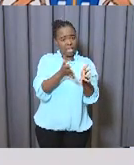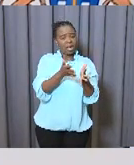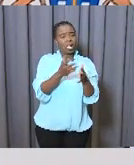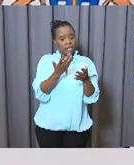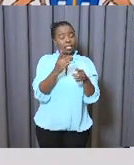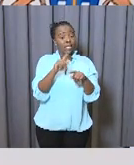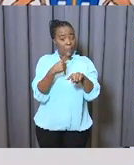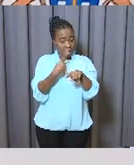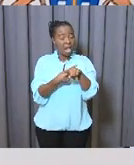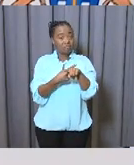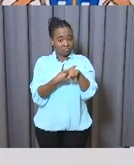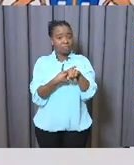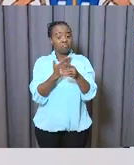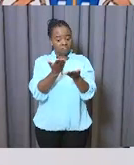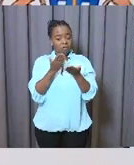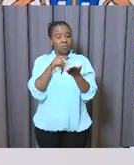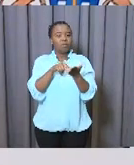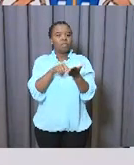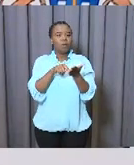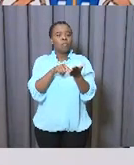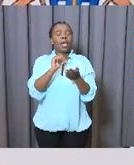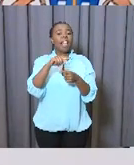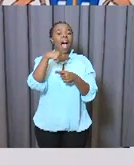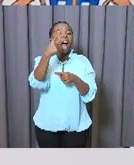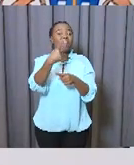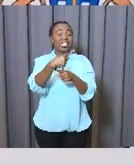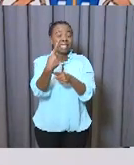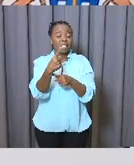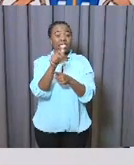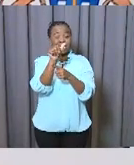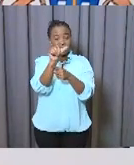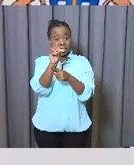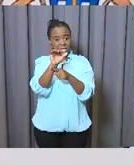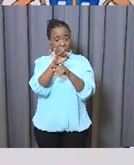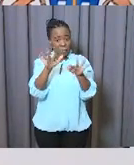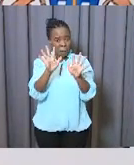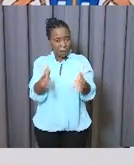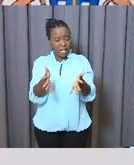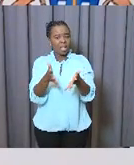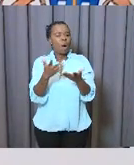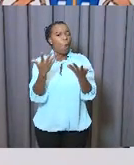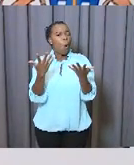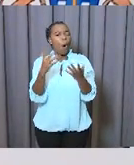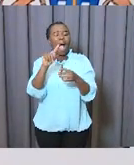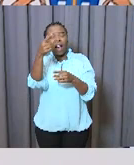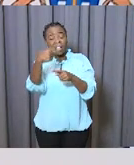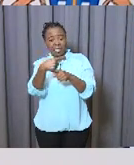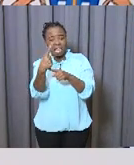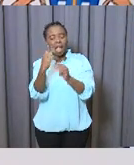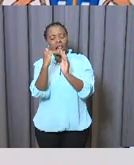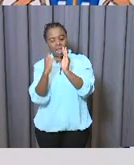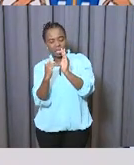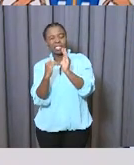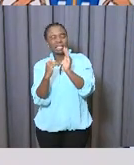sometimes what the rate has been. The following day we get 60 people. The other day we get less. We are concerned,